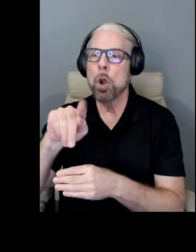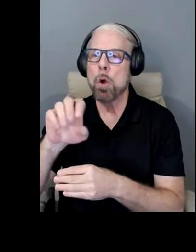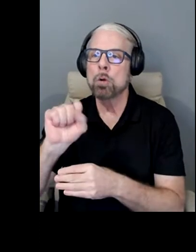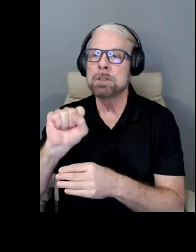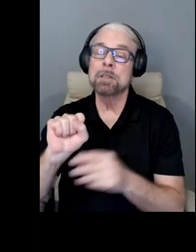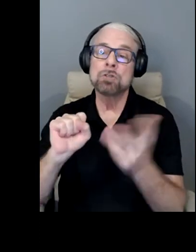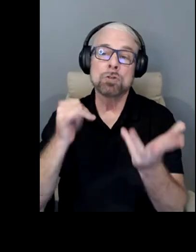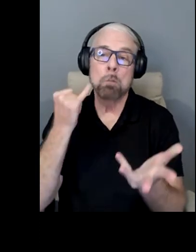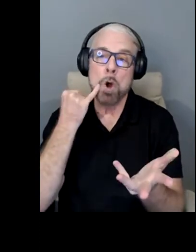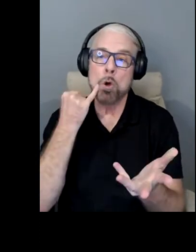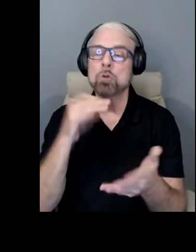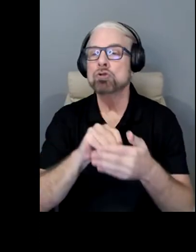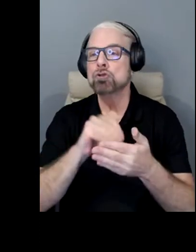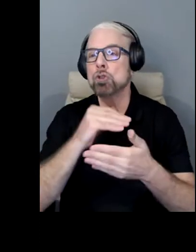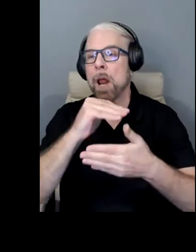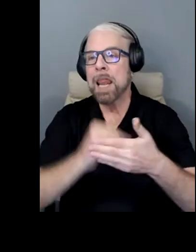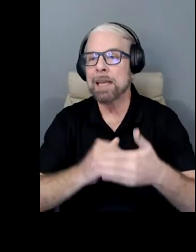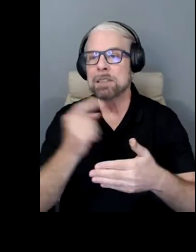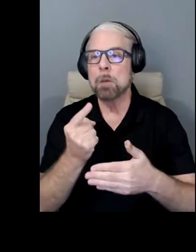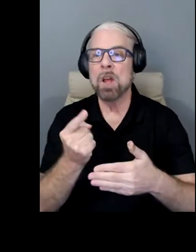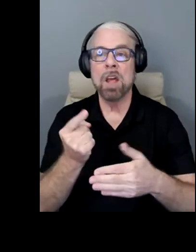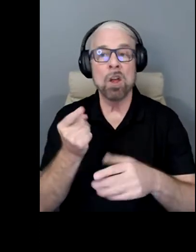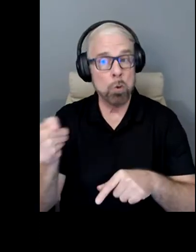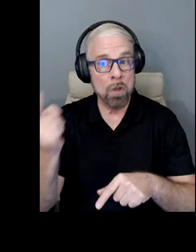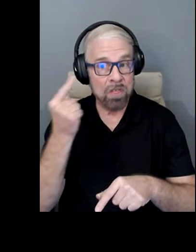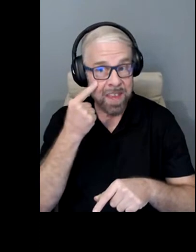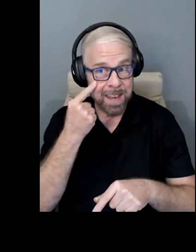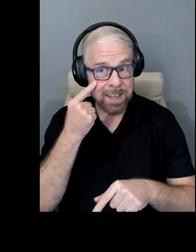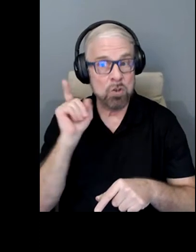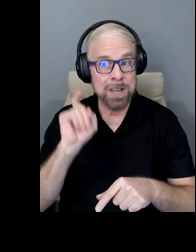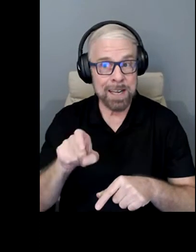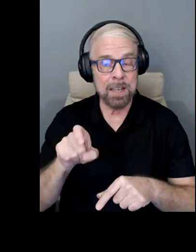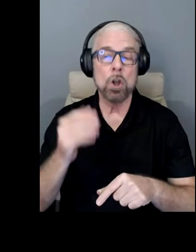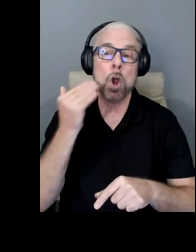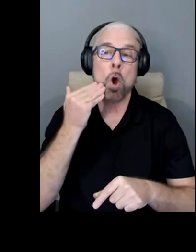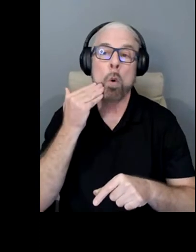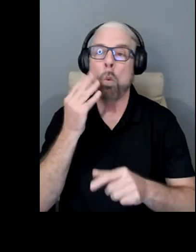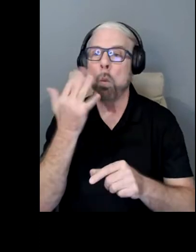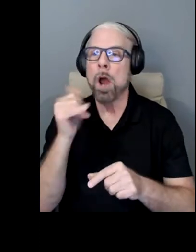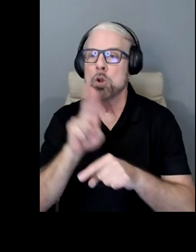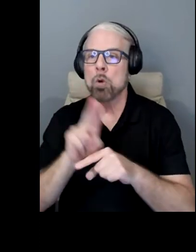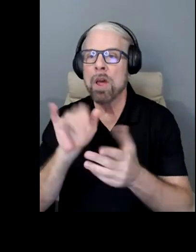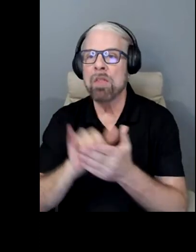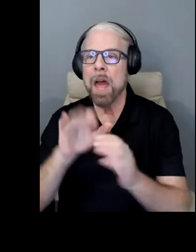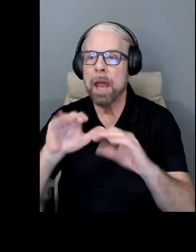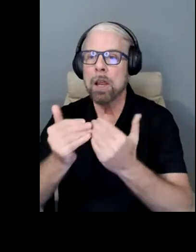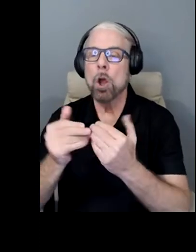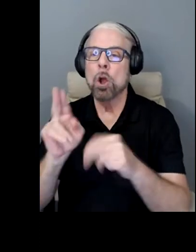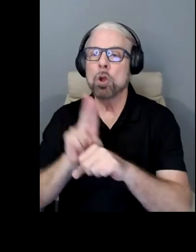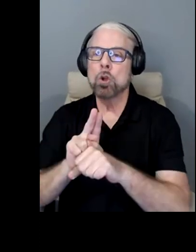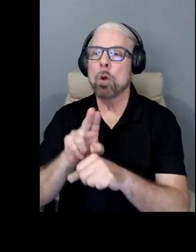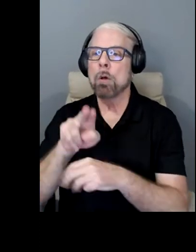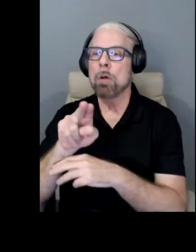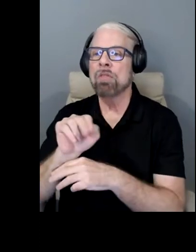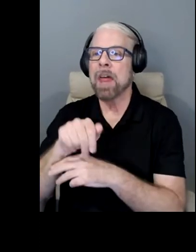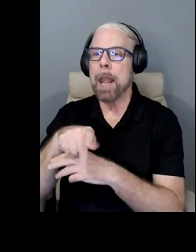listing something and you think that we need to know why you use that category, you can use the notes